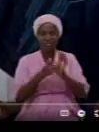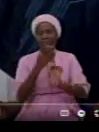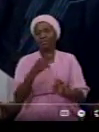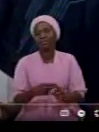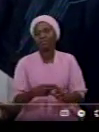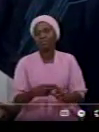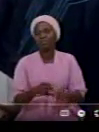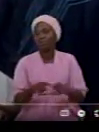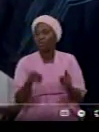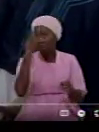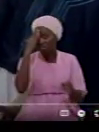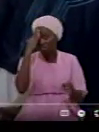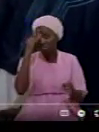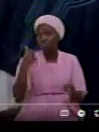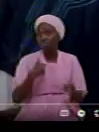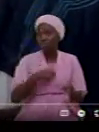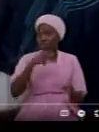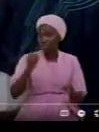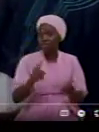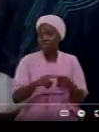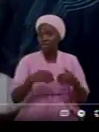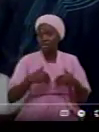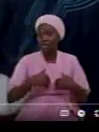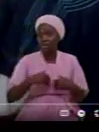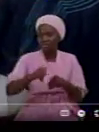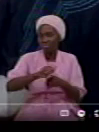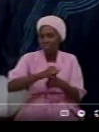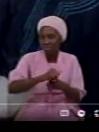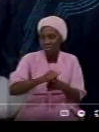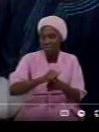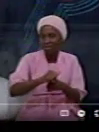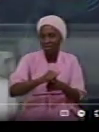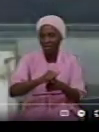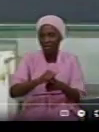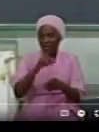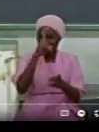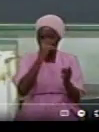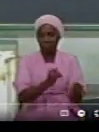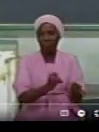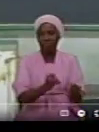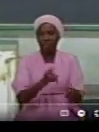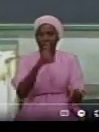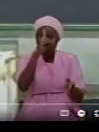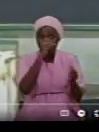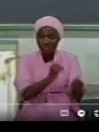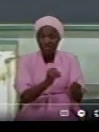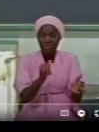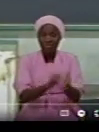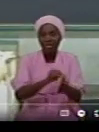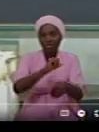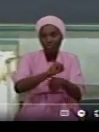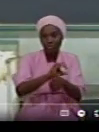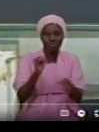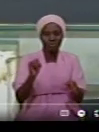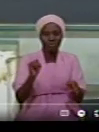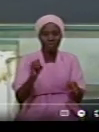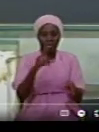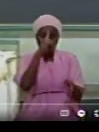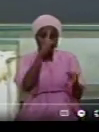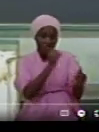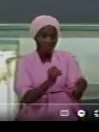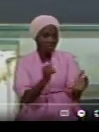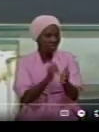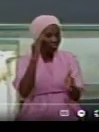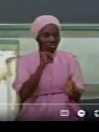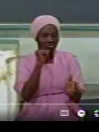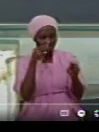have practical faith, the faith that works. The faith that will not look at the littleness of